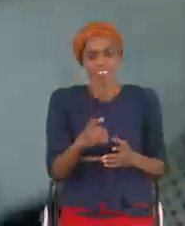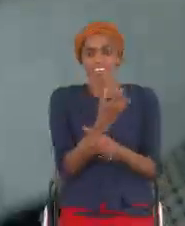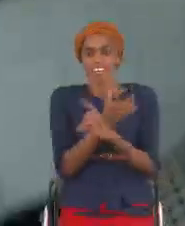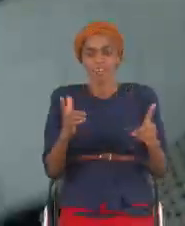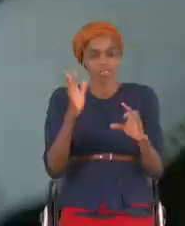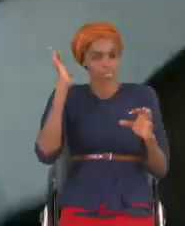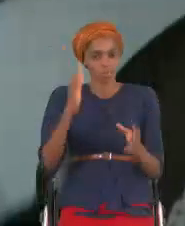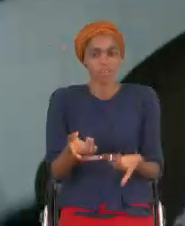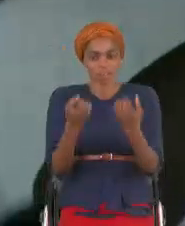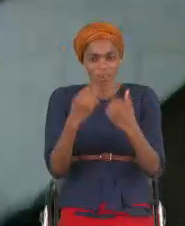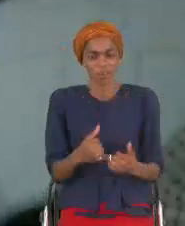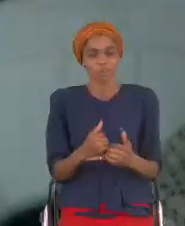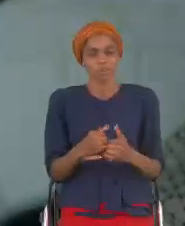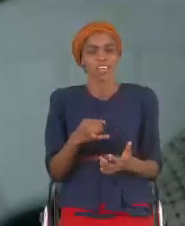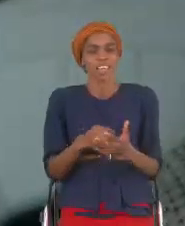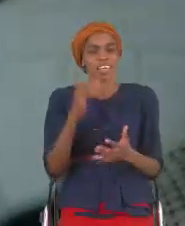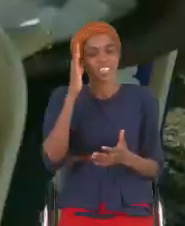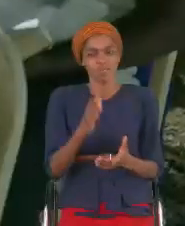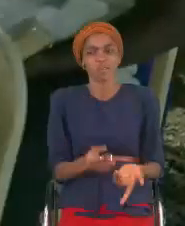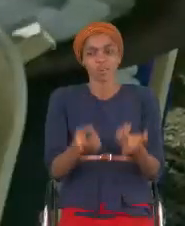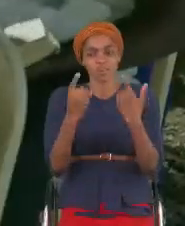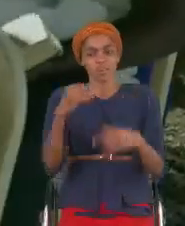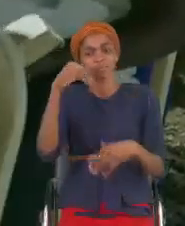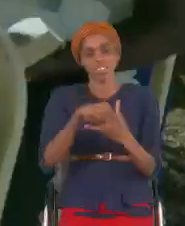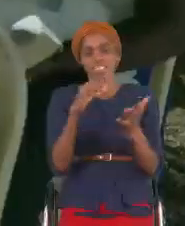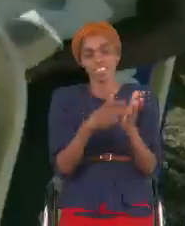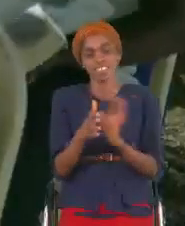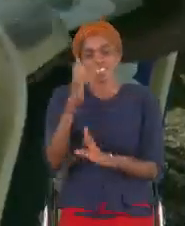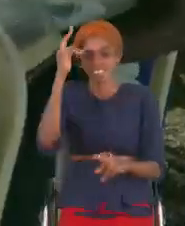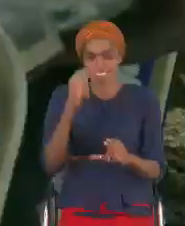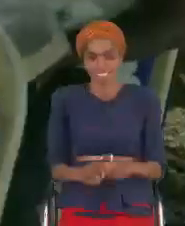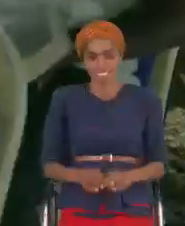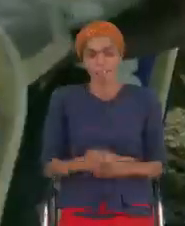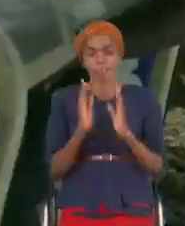come. It will come in Jesus' name.